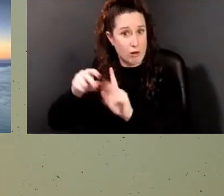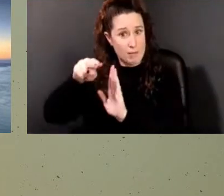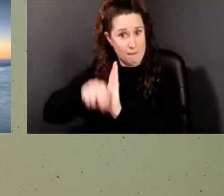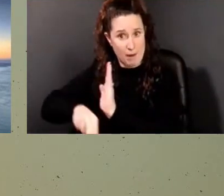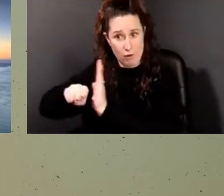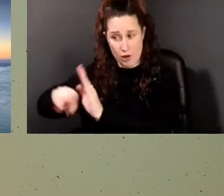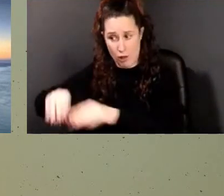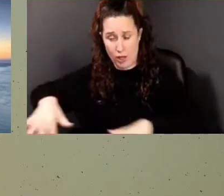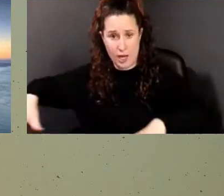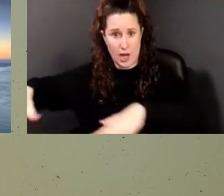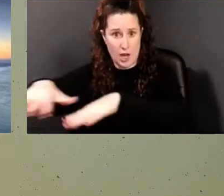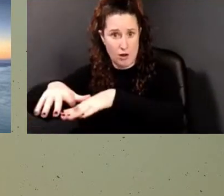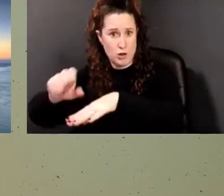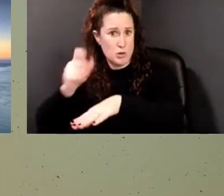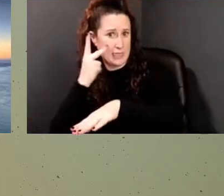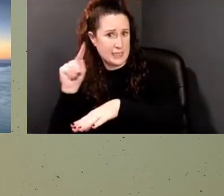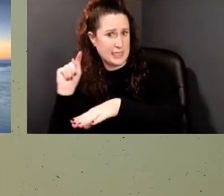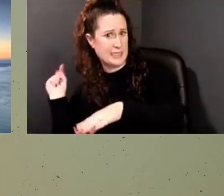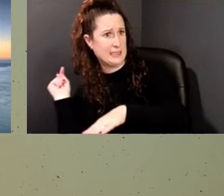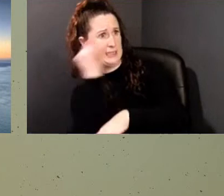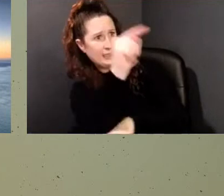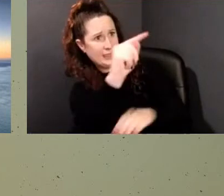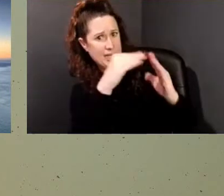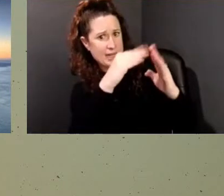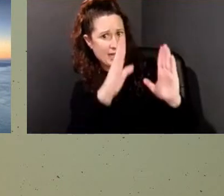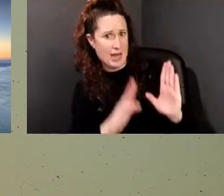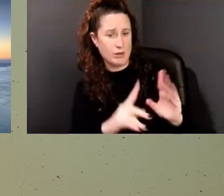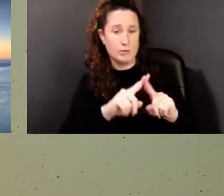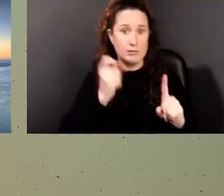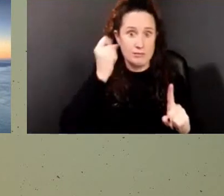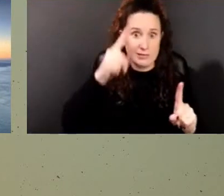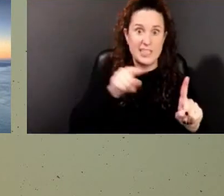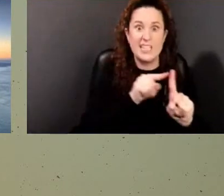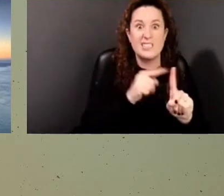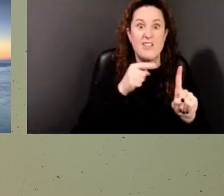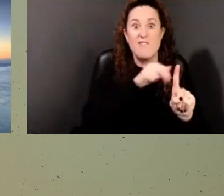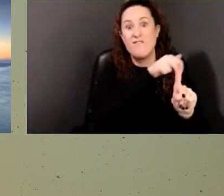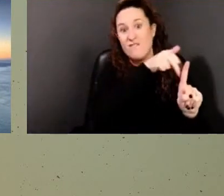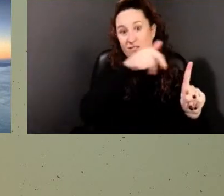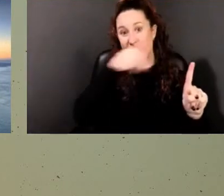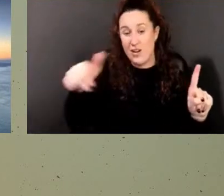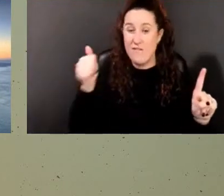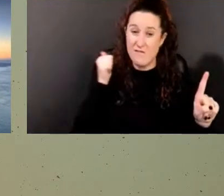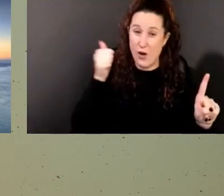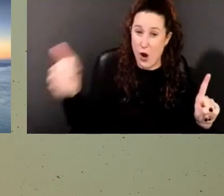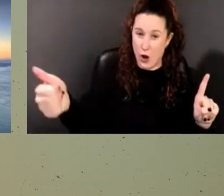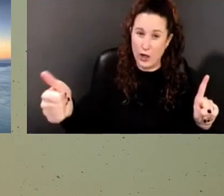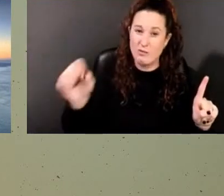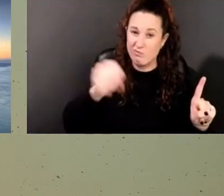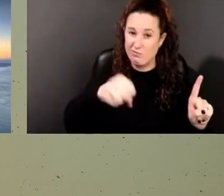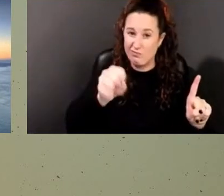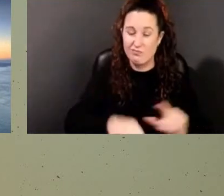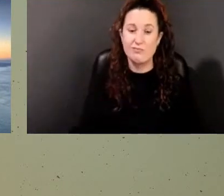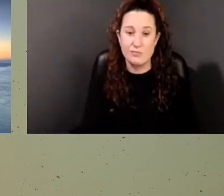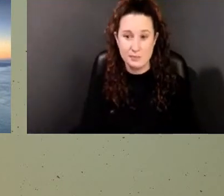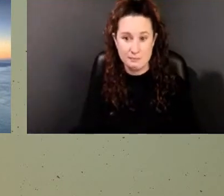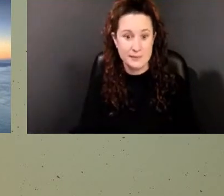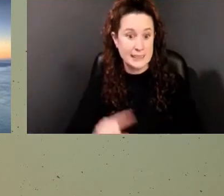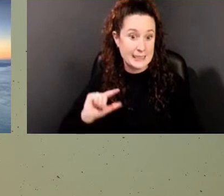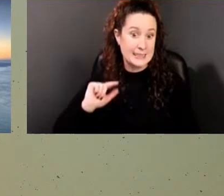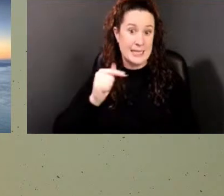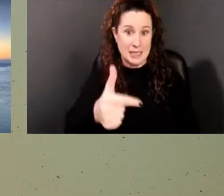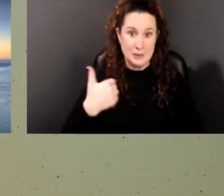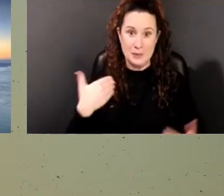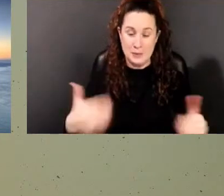versa, but it is a little bit of a walk out into the field to see the burial ground. Next up, we're really privileged to